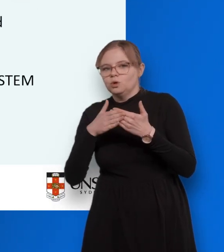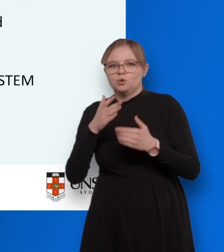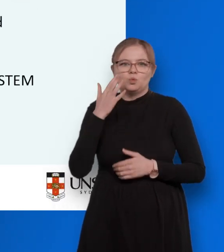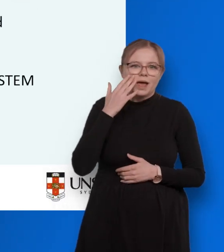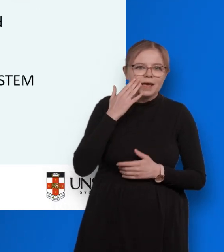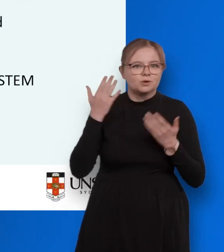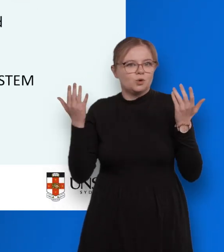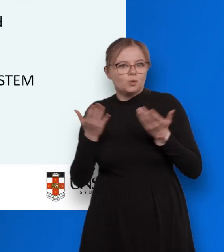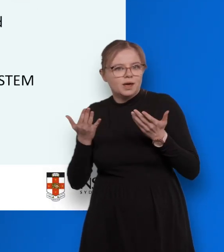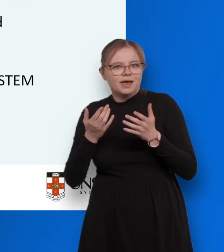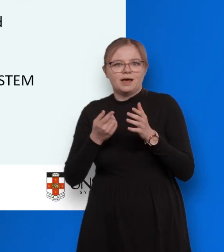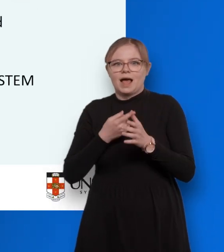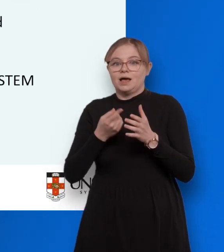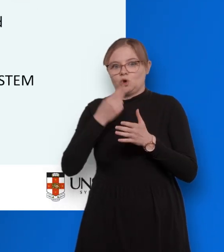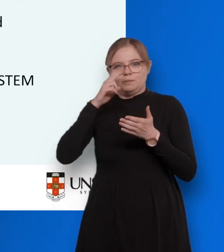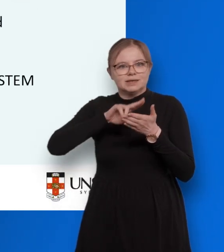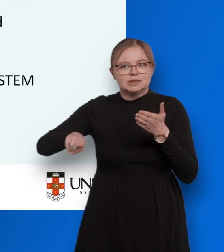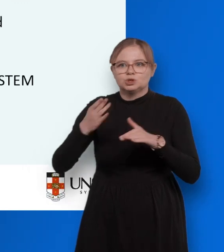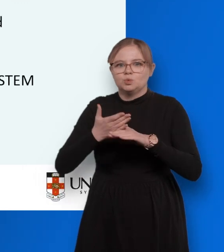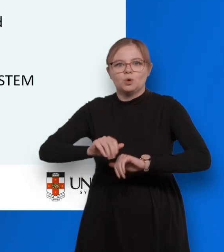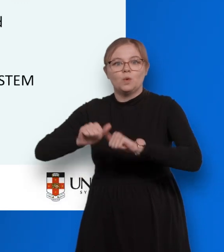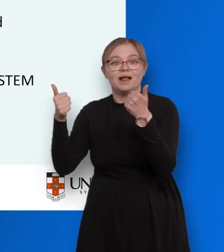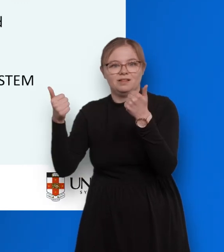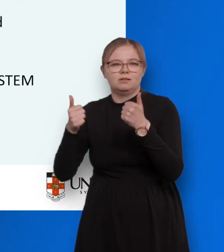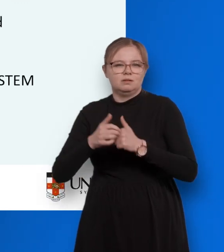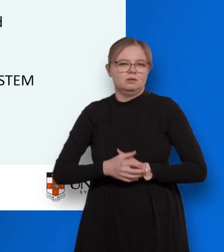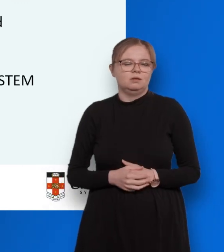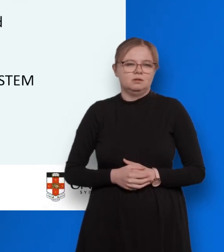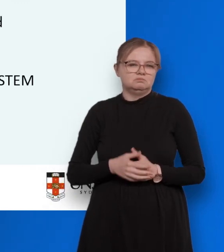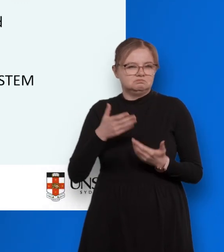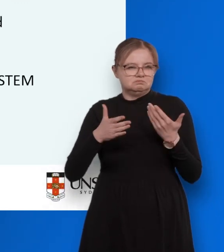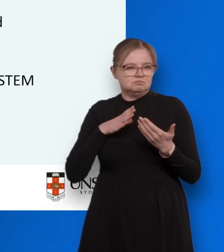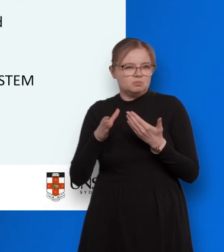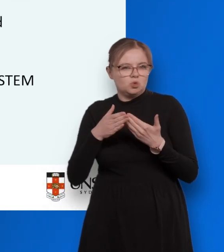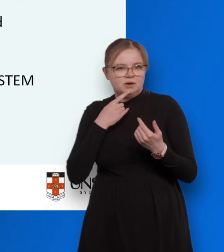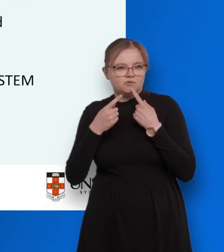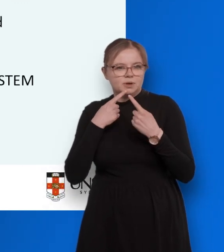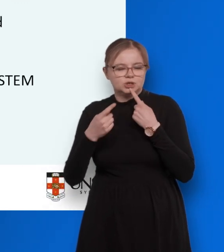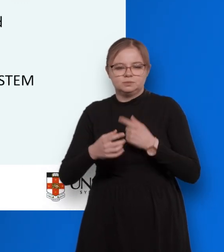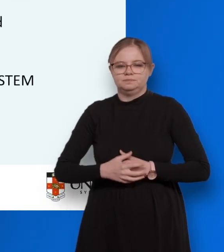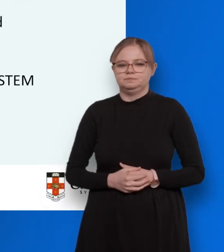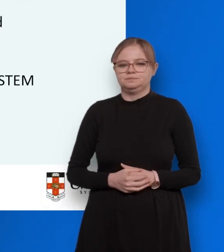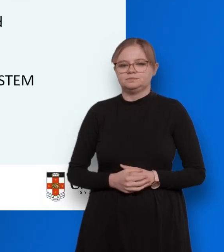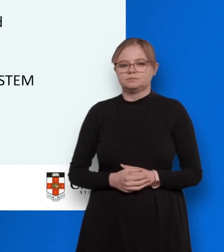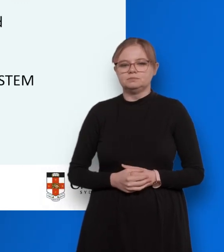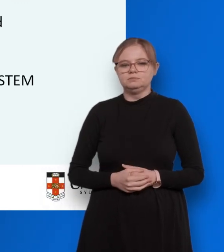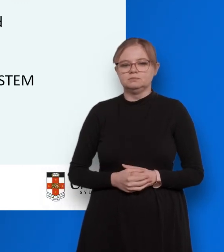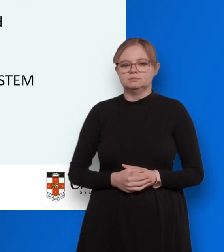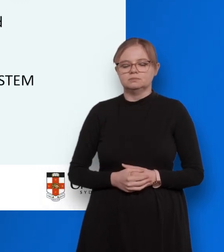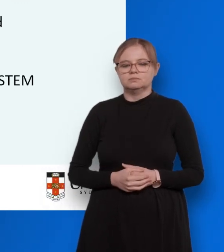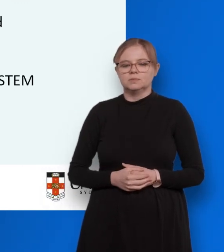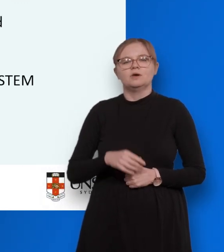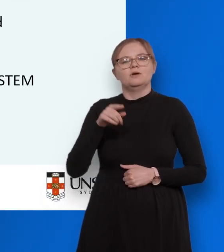anonymization works to help shift the dial towards equity in the in research, kind of in the